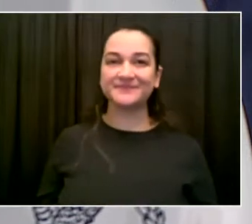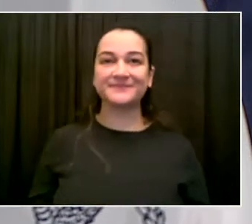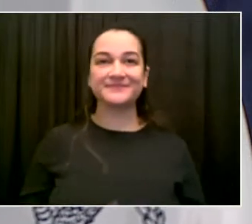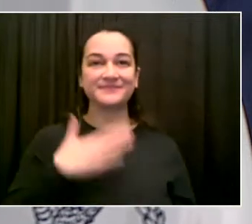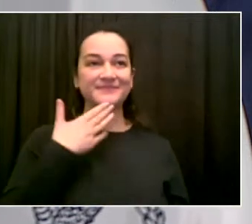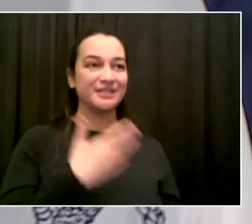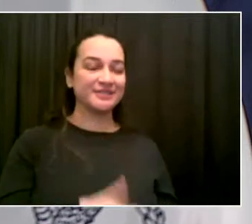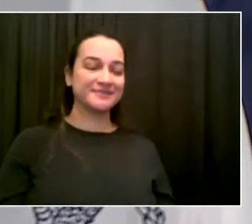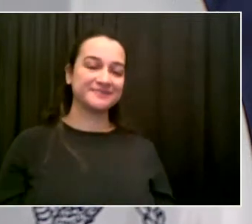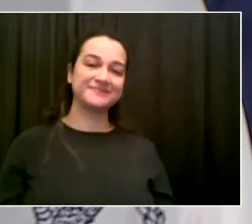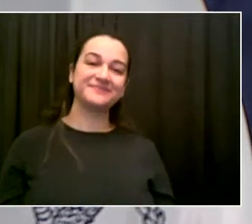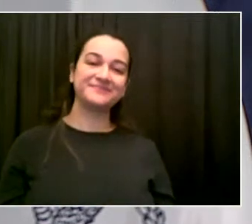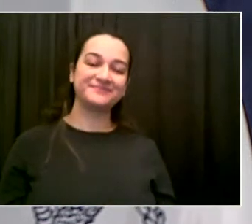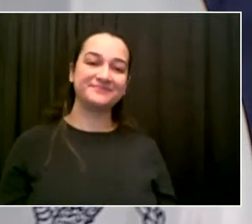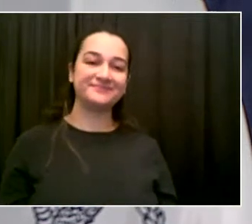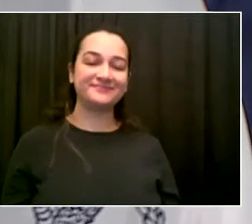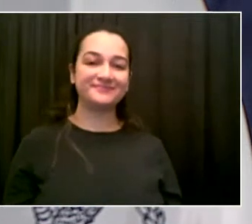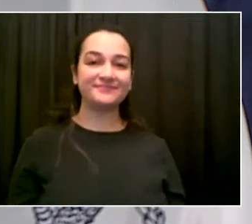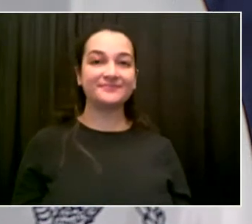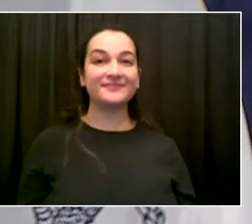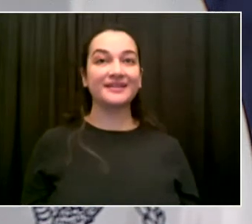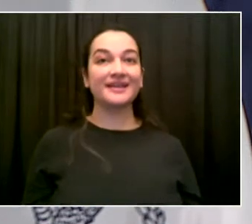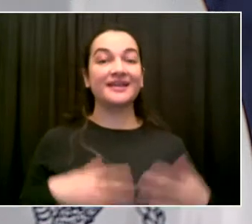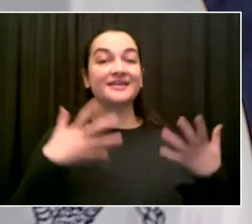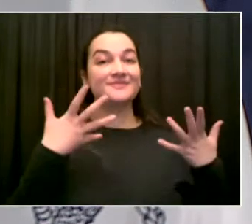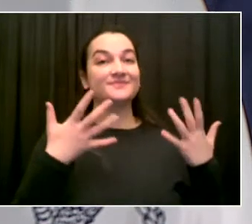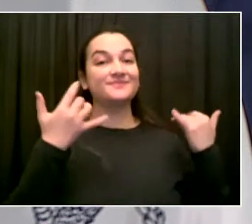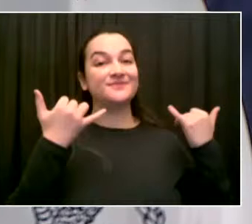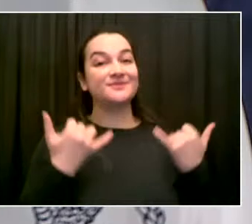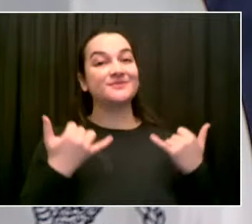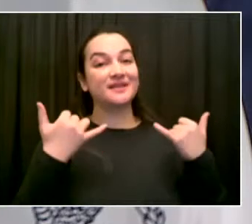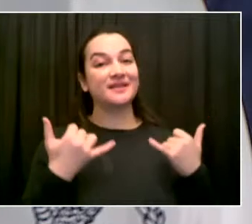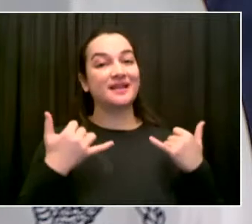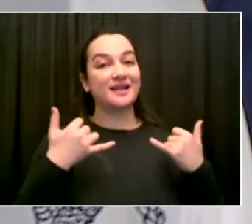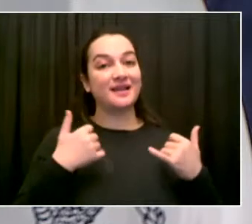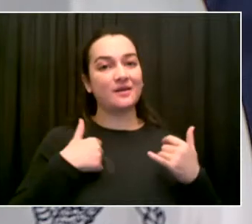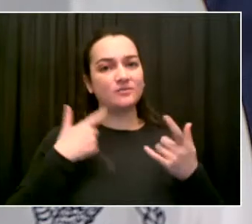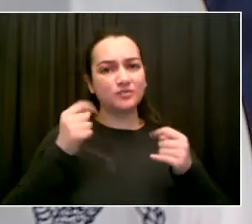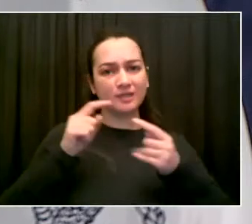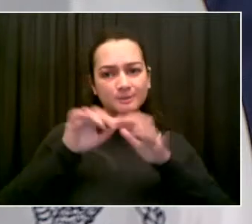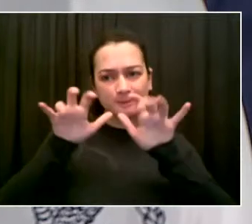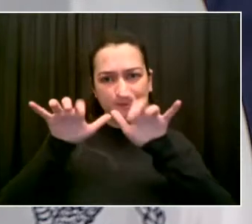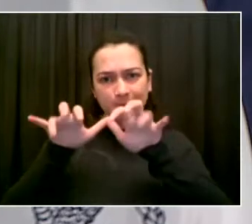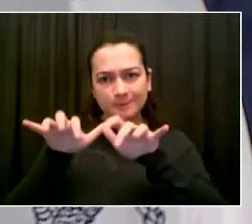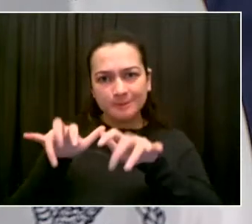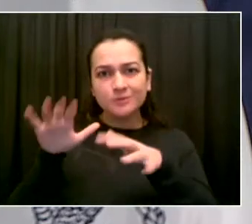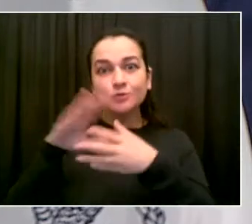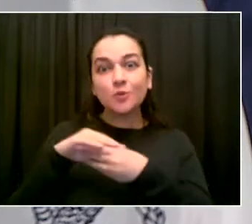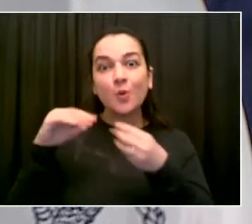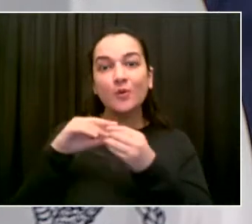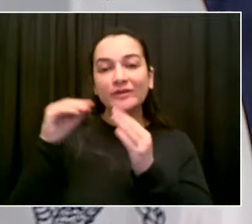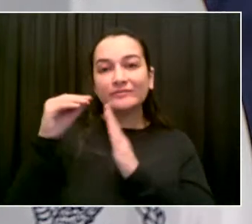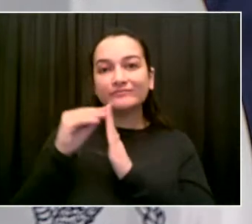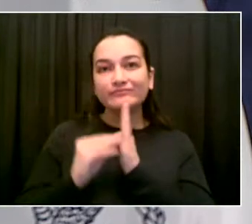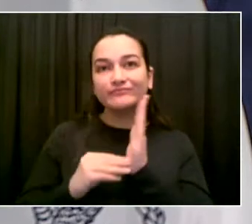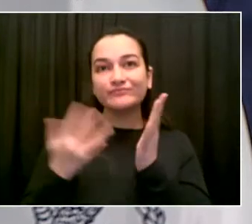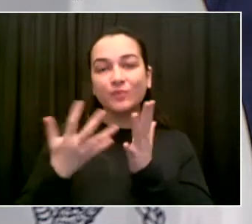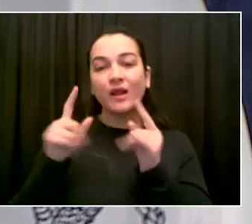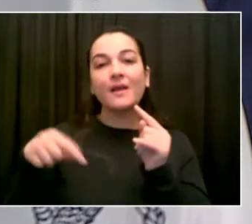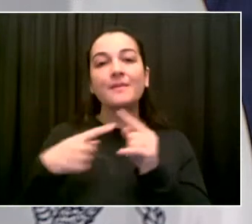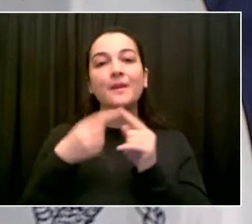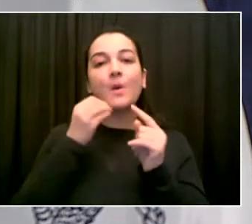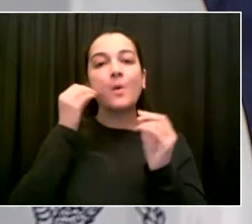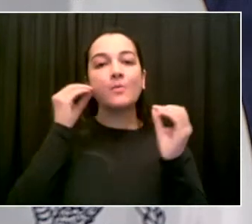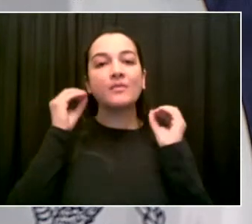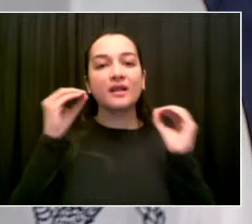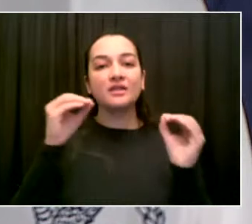on a story about mainly about homeless shelter workers and their pay scale in the city and how they can sort of struggle to get ahead in a city where the cost of